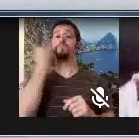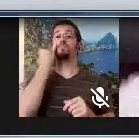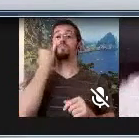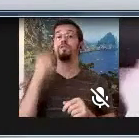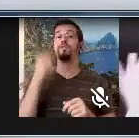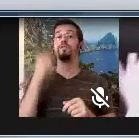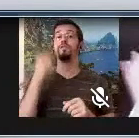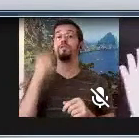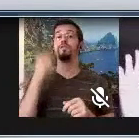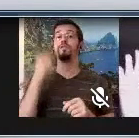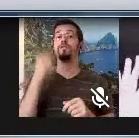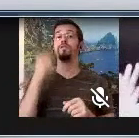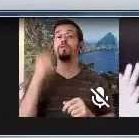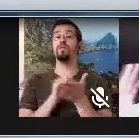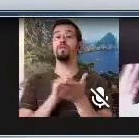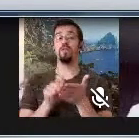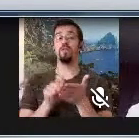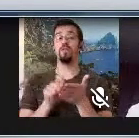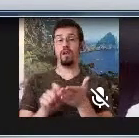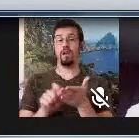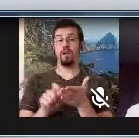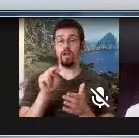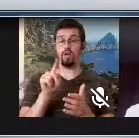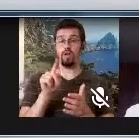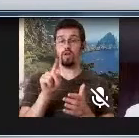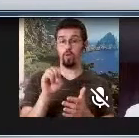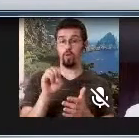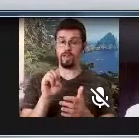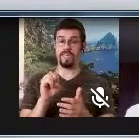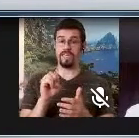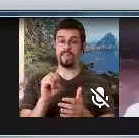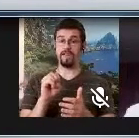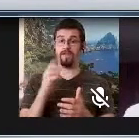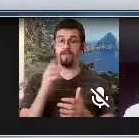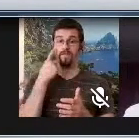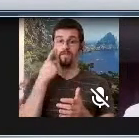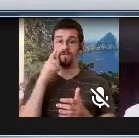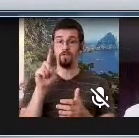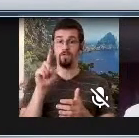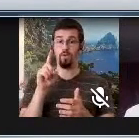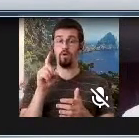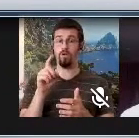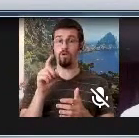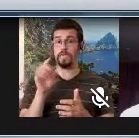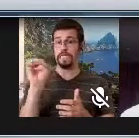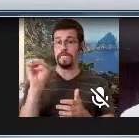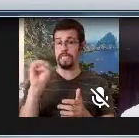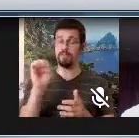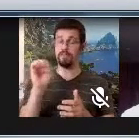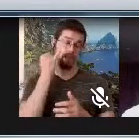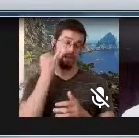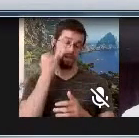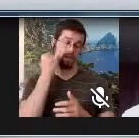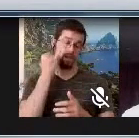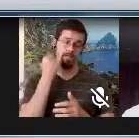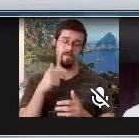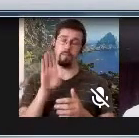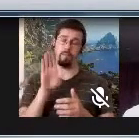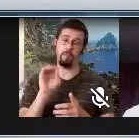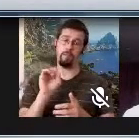note E for a performer, which is like what Bach would have done if he was writing for